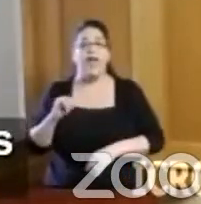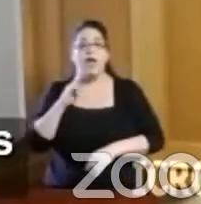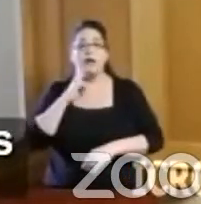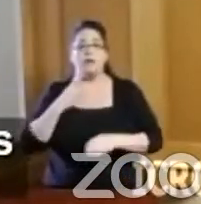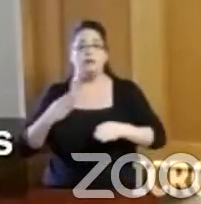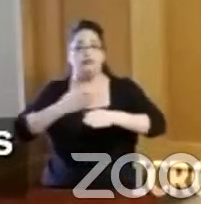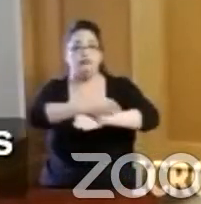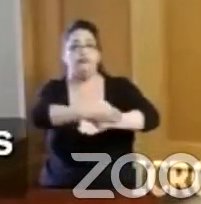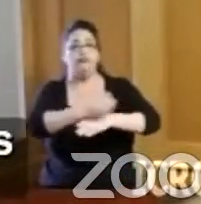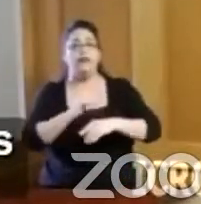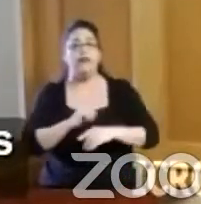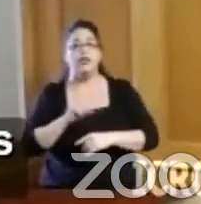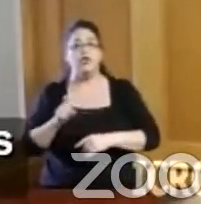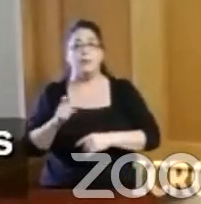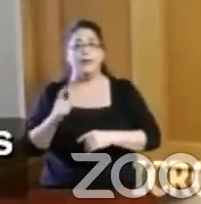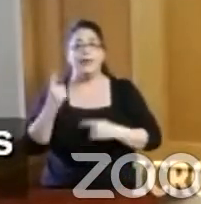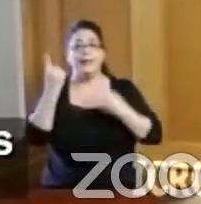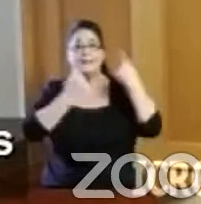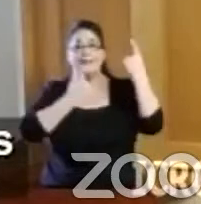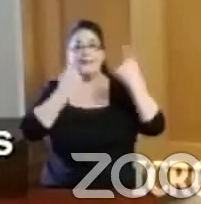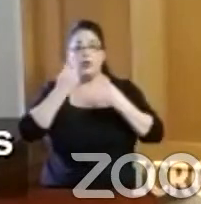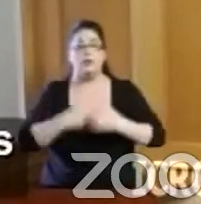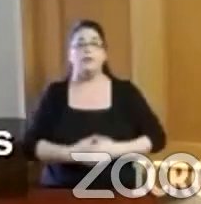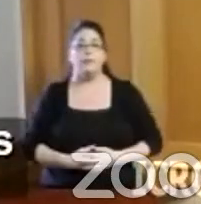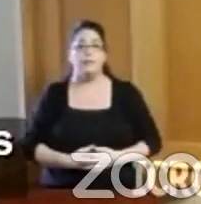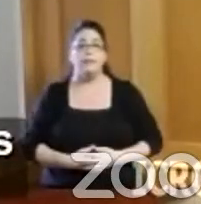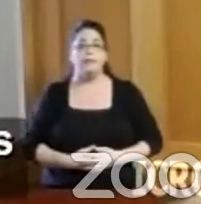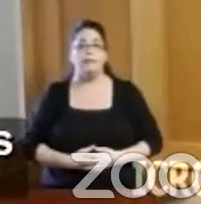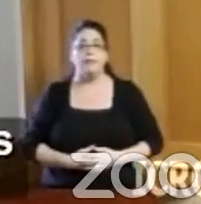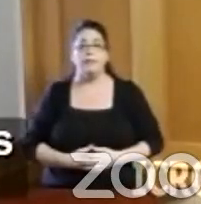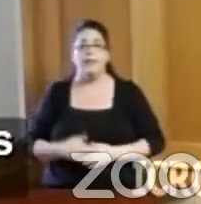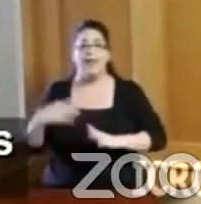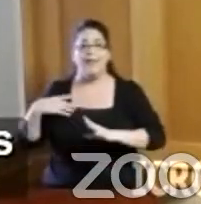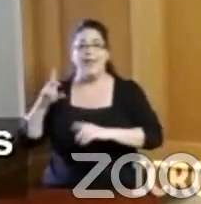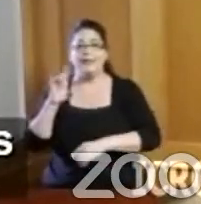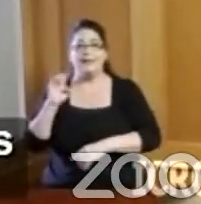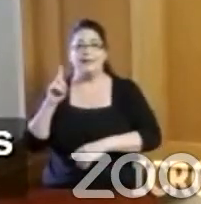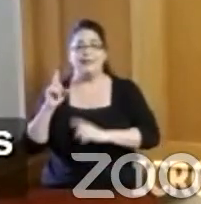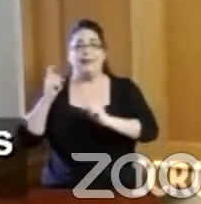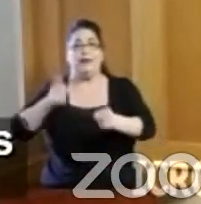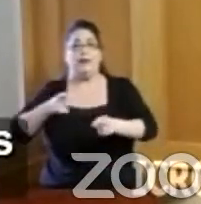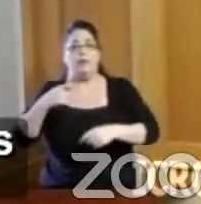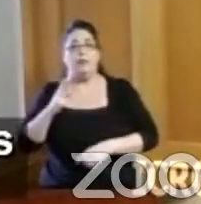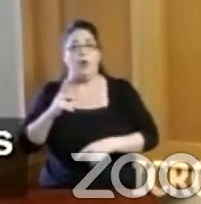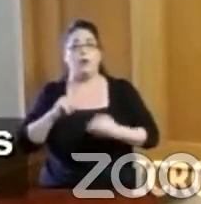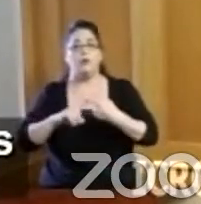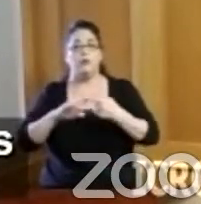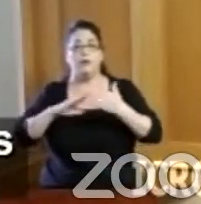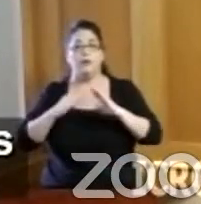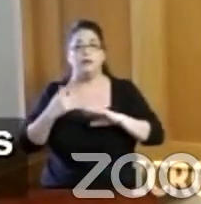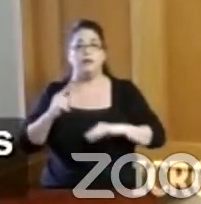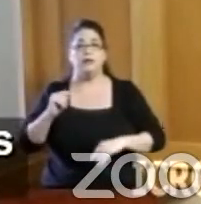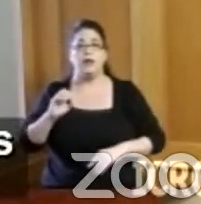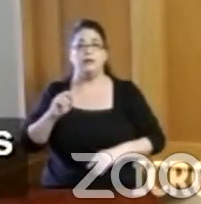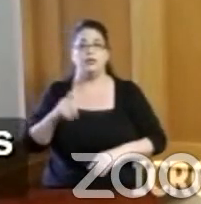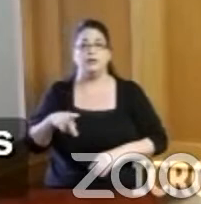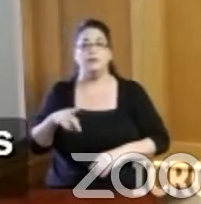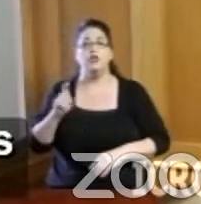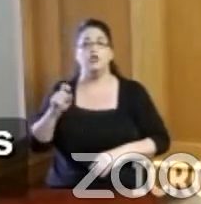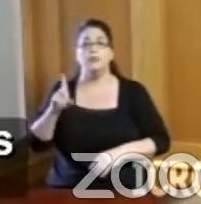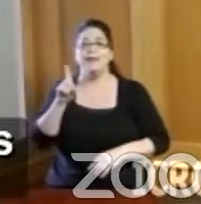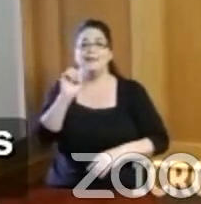trail and street should be considered. The deeded park areas from the developer to the township should be protected with